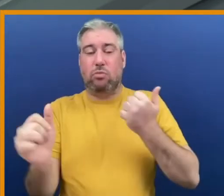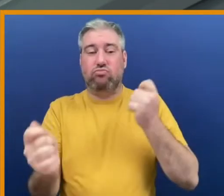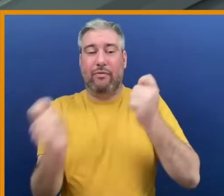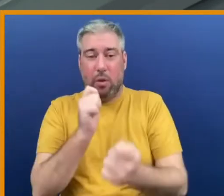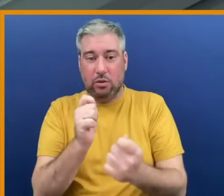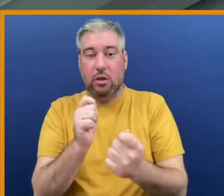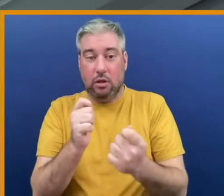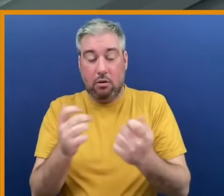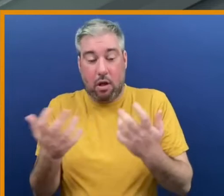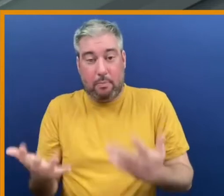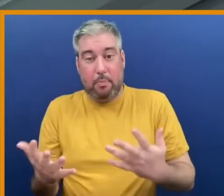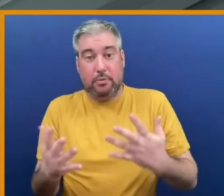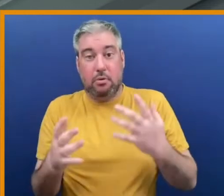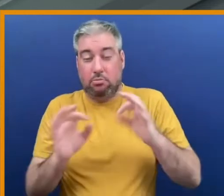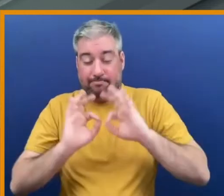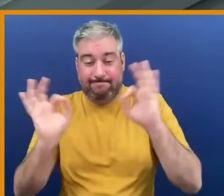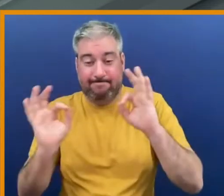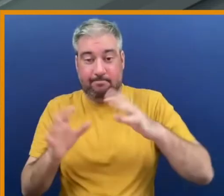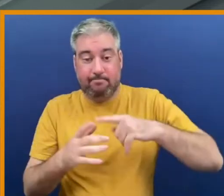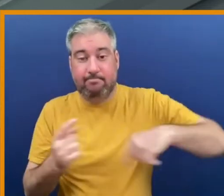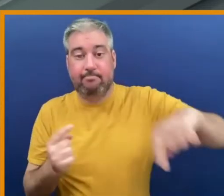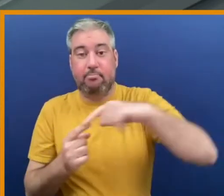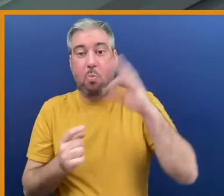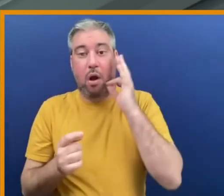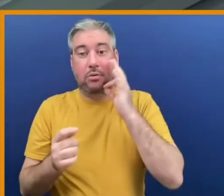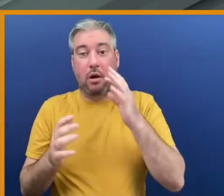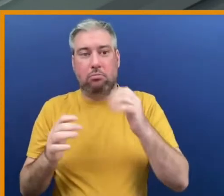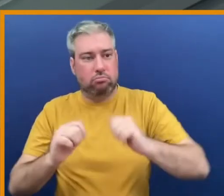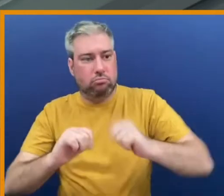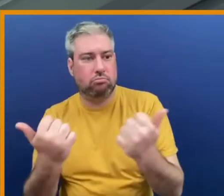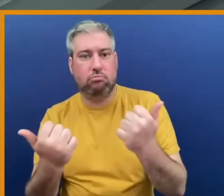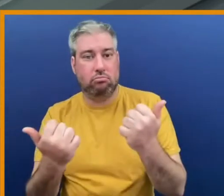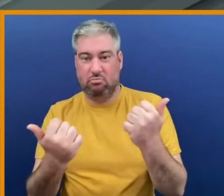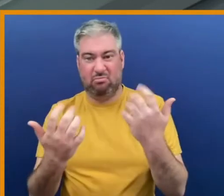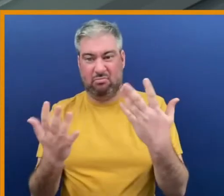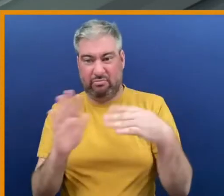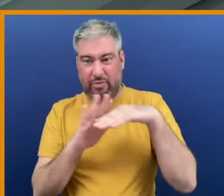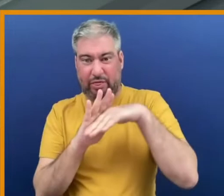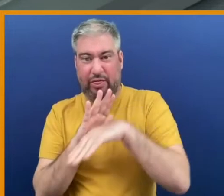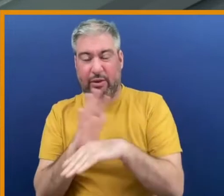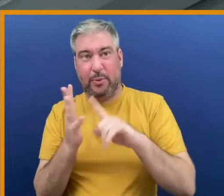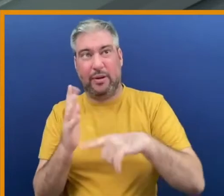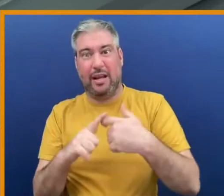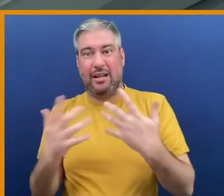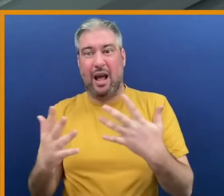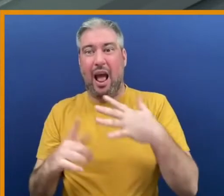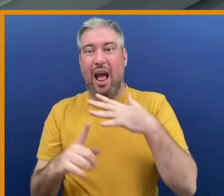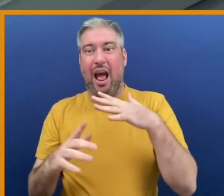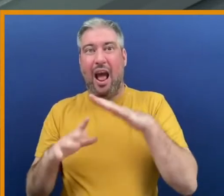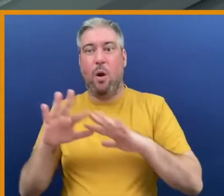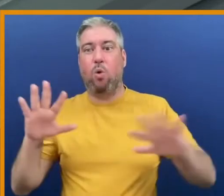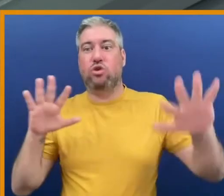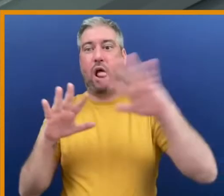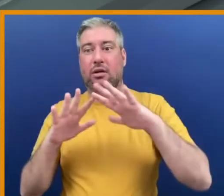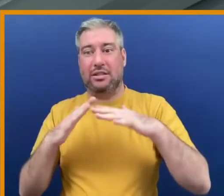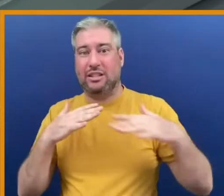an ecological desert, but it's not too late to change course. Liberal Democrats would enact a rapid plan to halt the